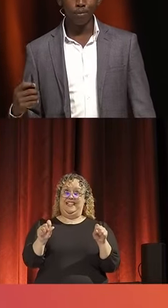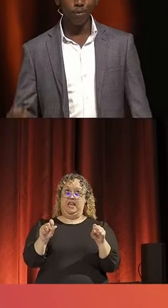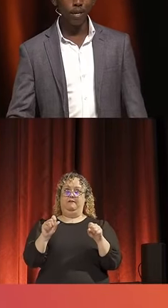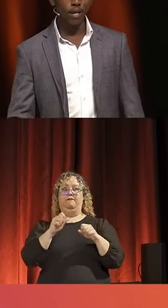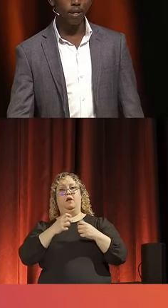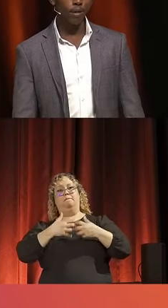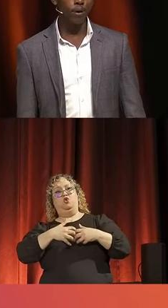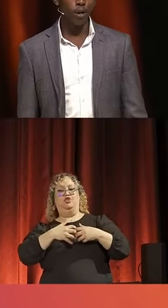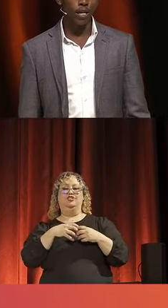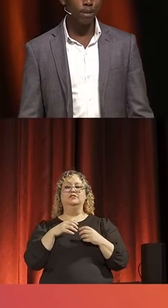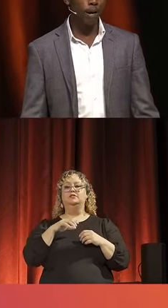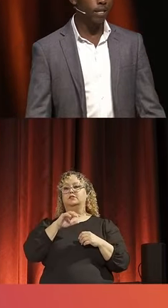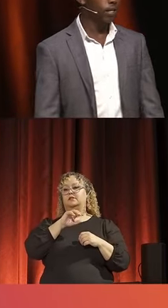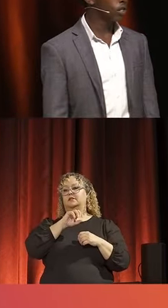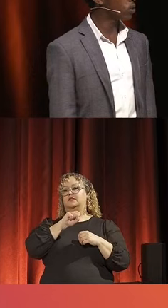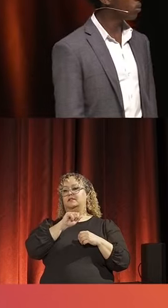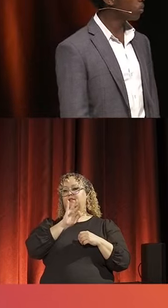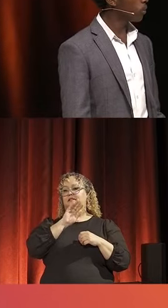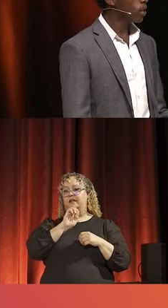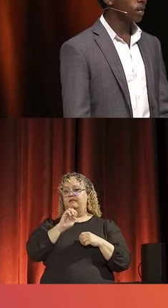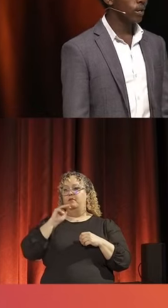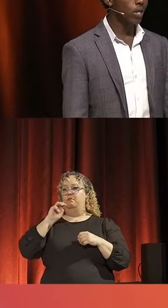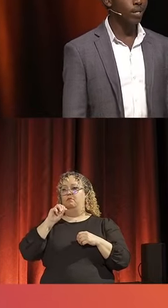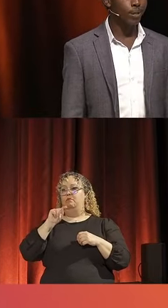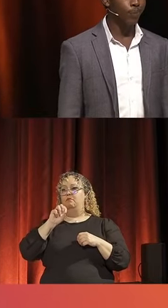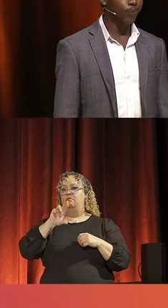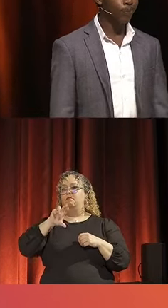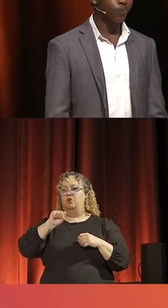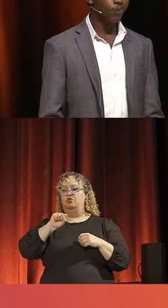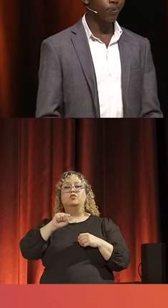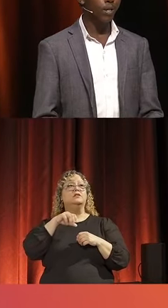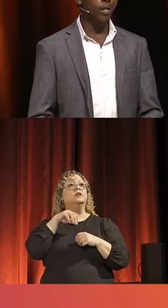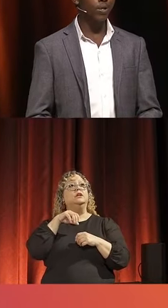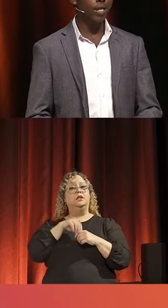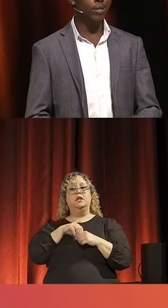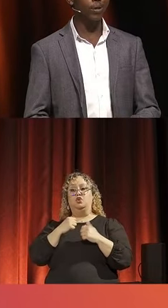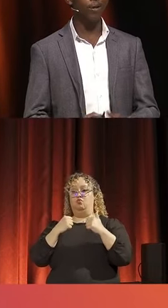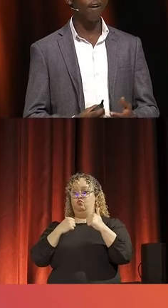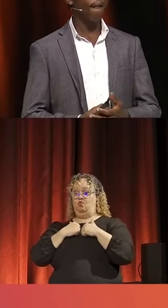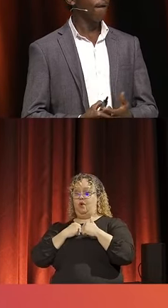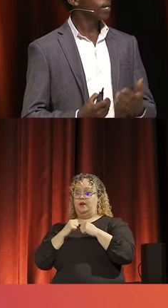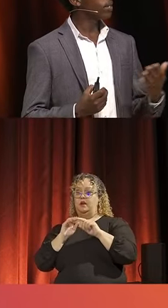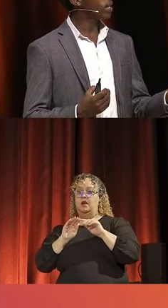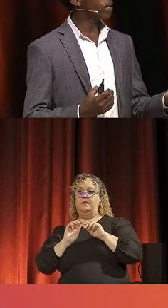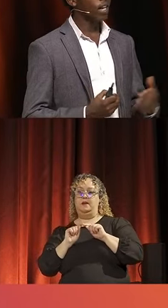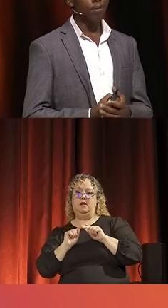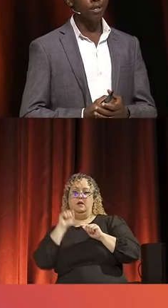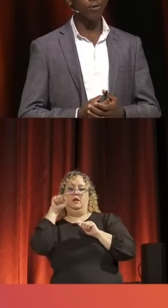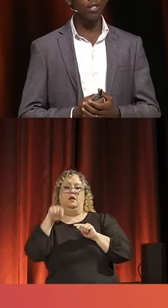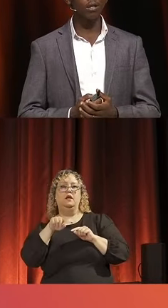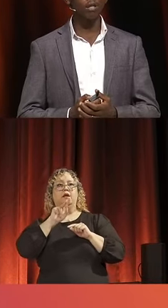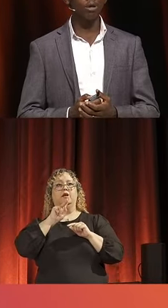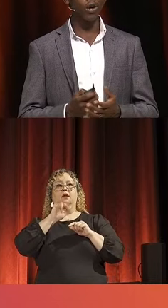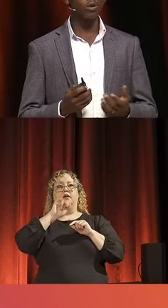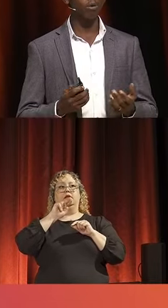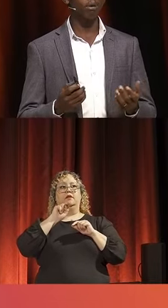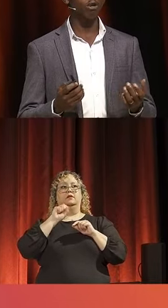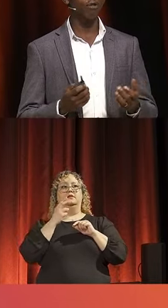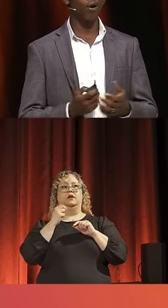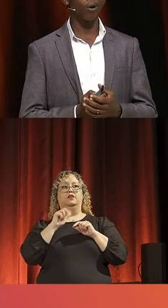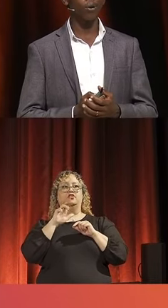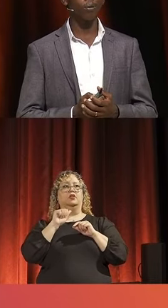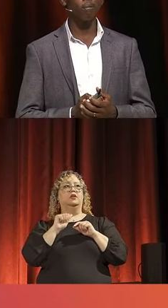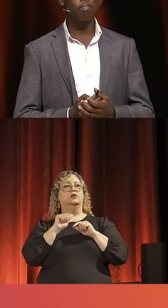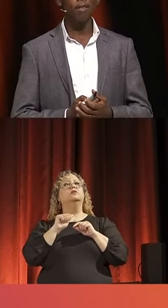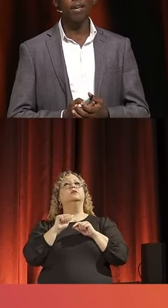time, expanded it to Kinshasa. Kinshasa is the capital of the Democratic Republic